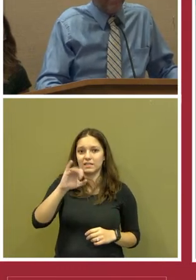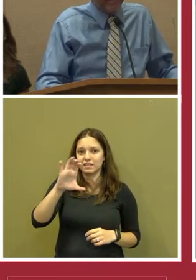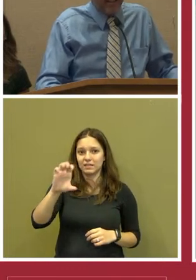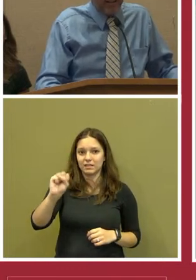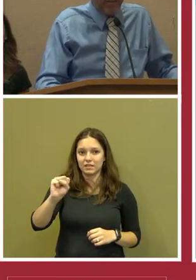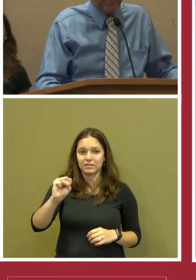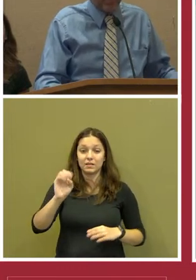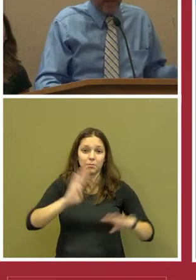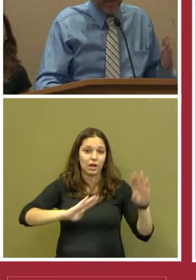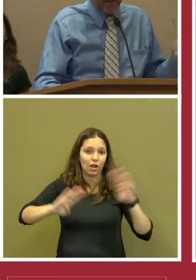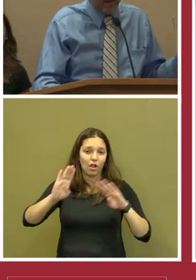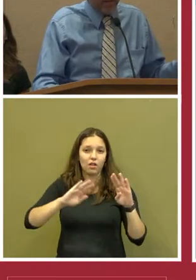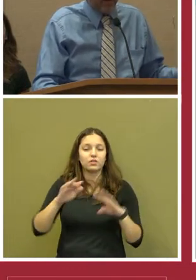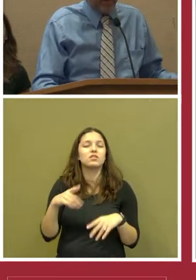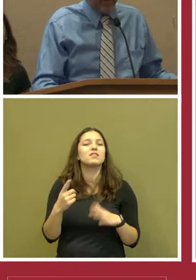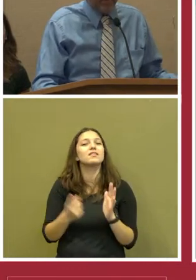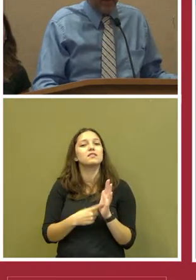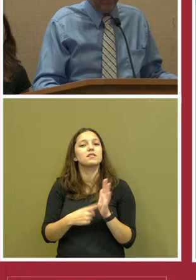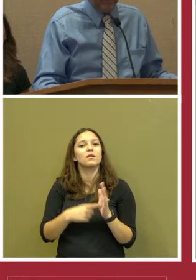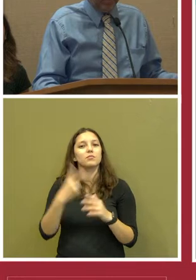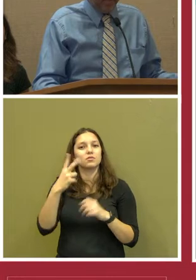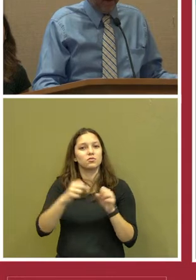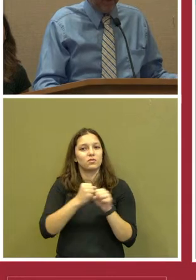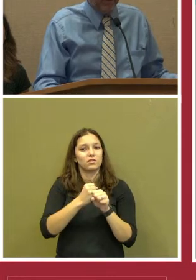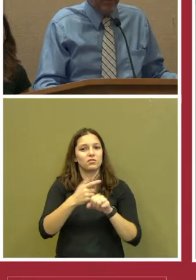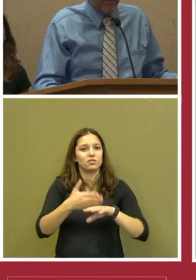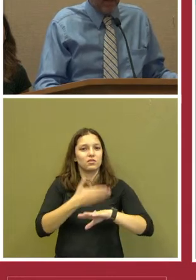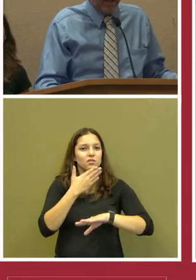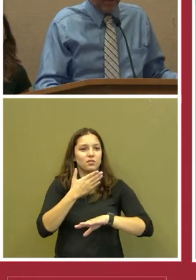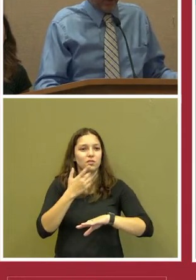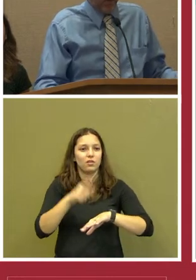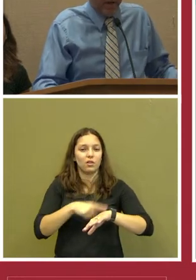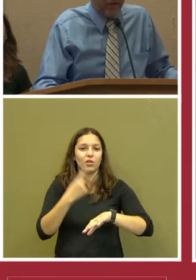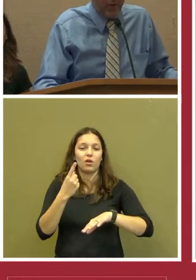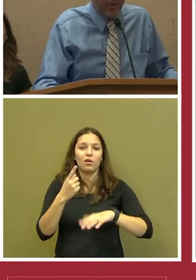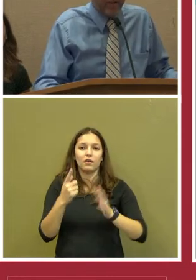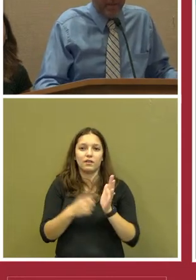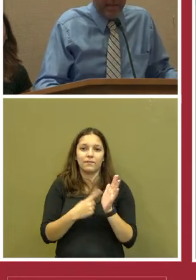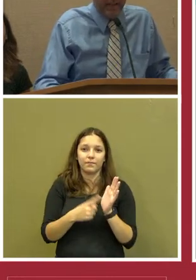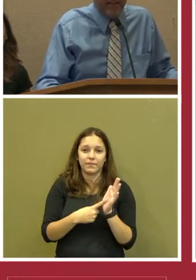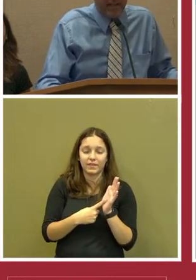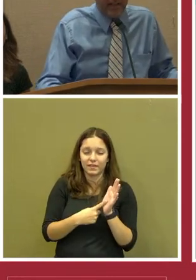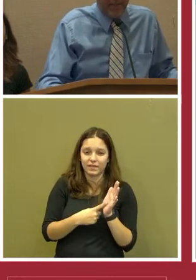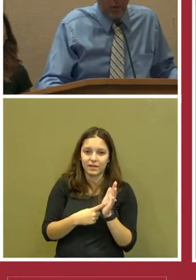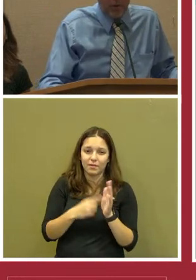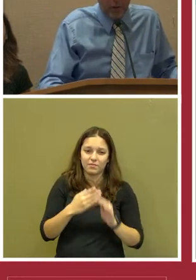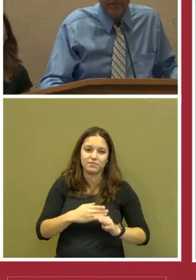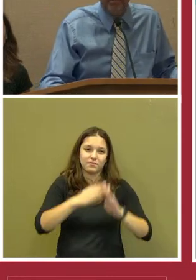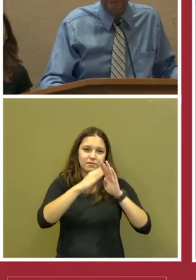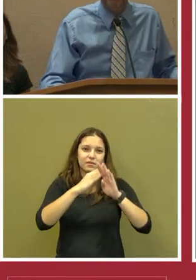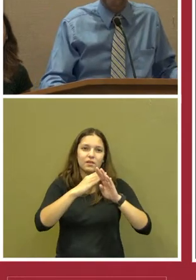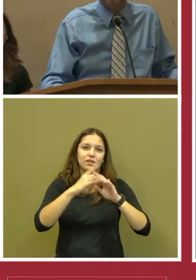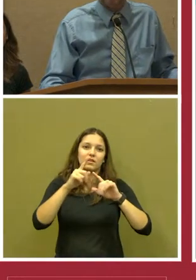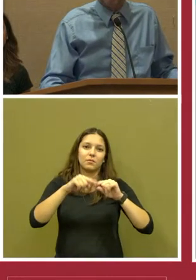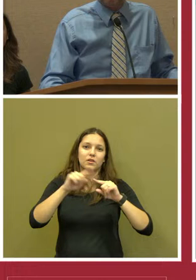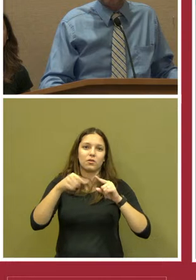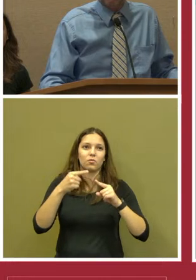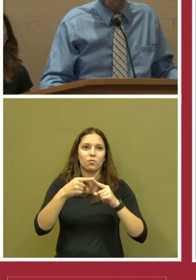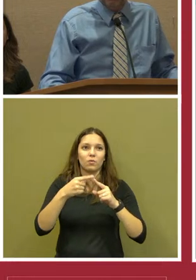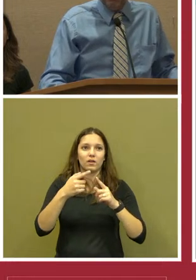long. That does sometimes create a little bit of a barrier, depending on when a student wants to begin taking IB coursework.